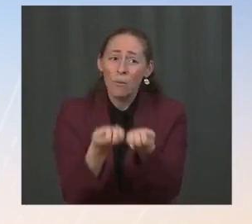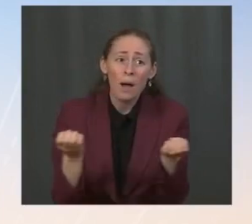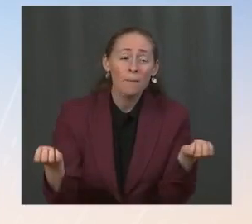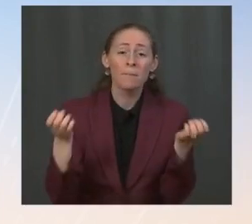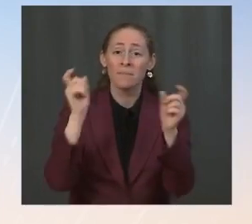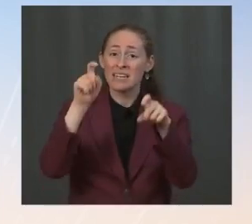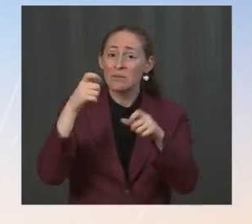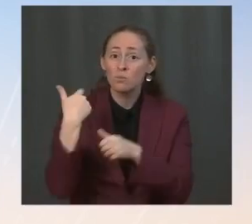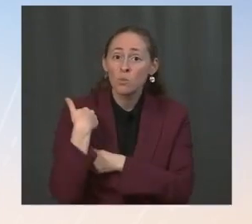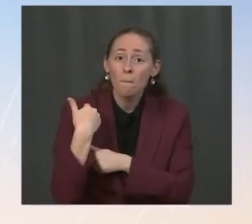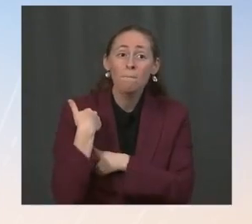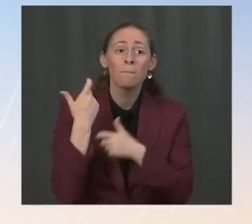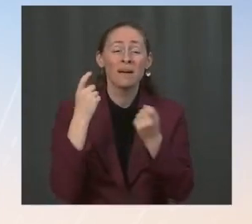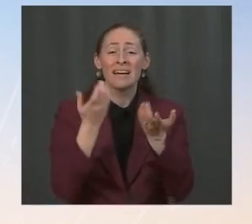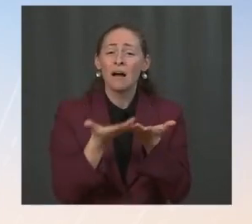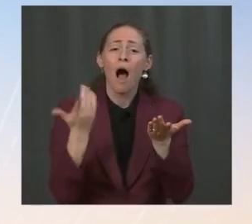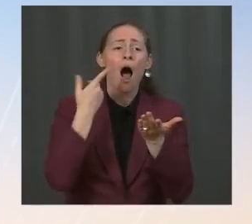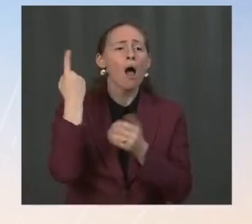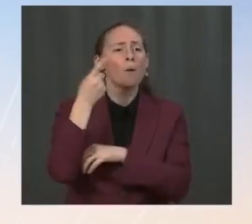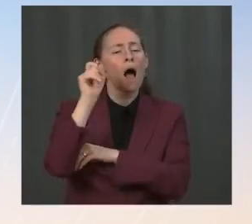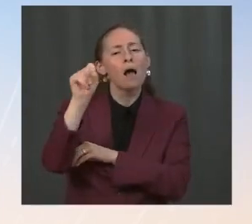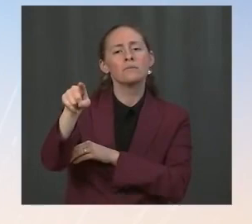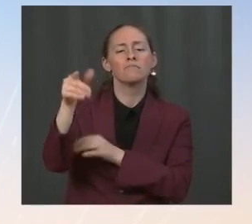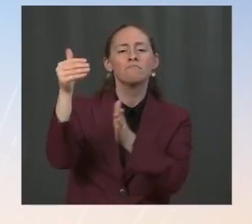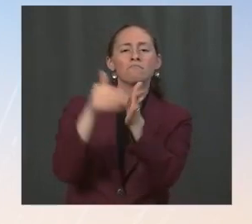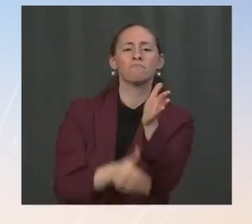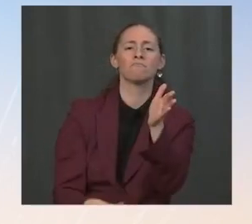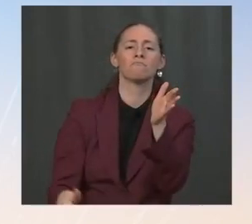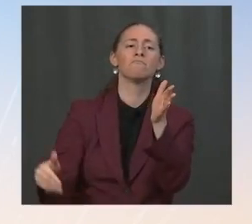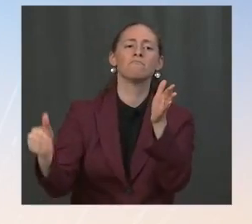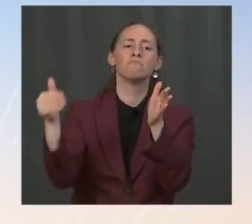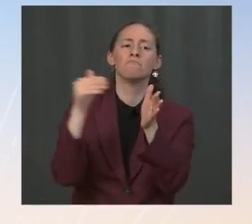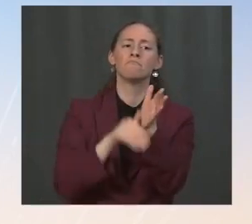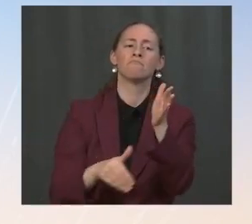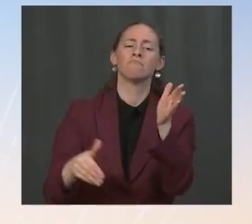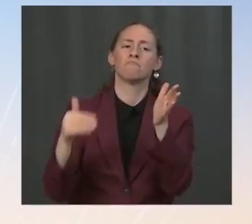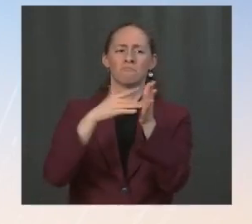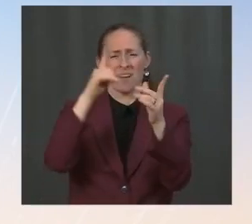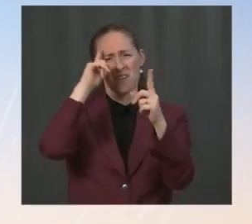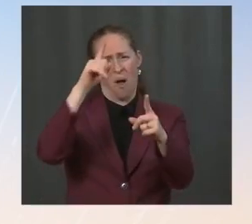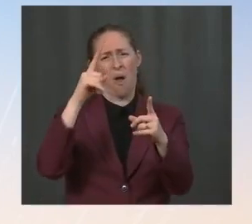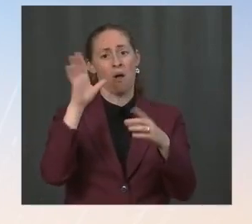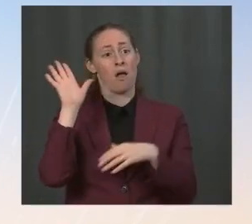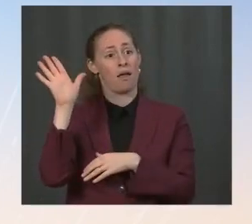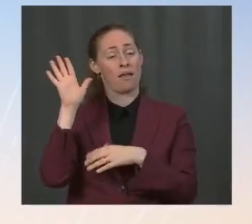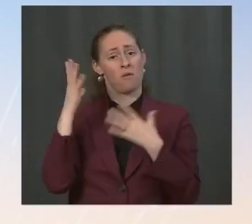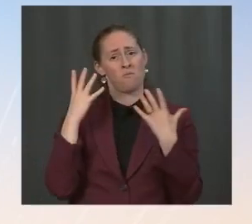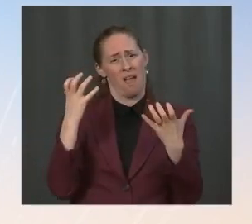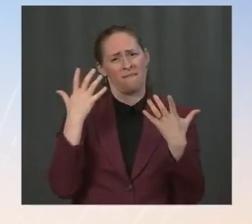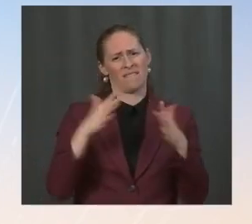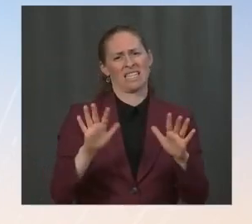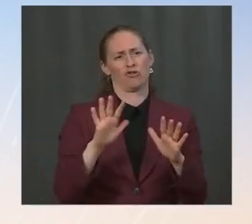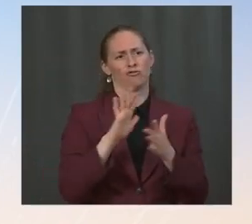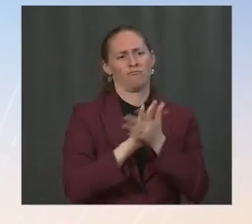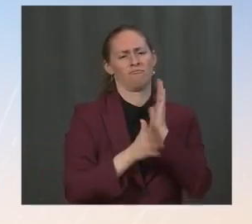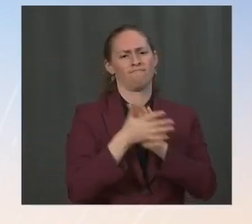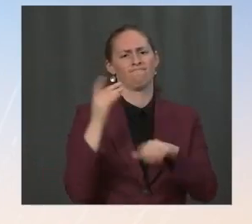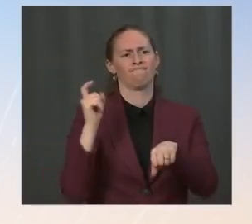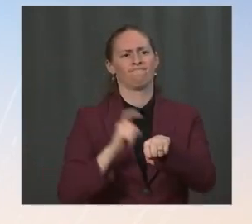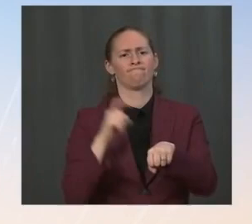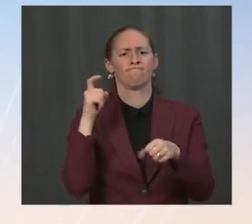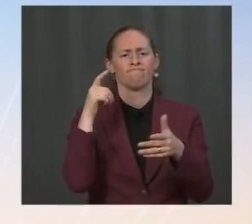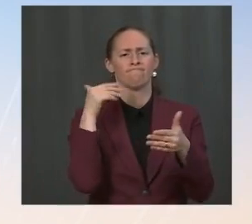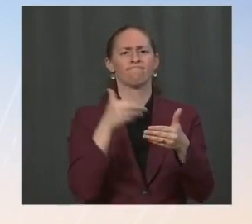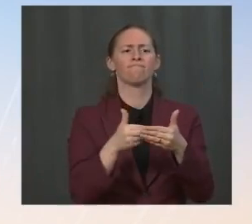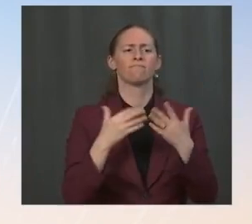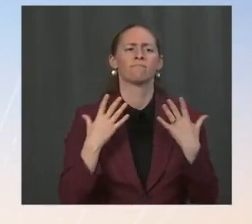need resources? He's asked them that again today as it relates to completing their mission over the next coming days and going after the